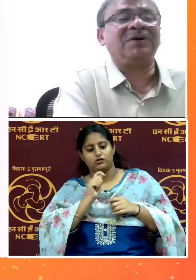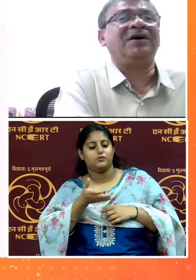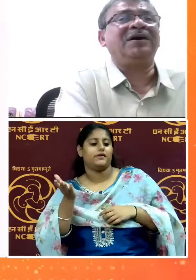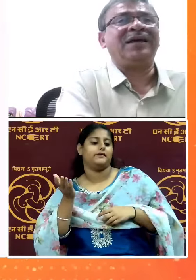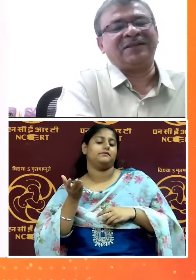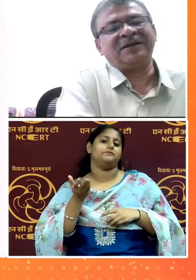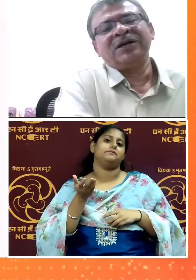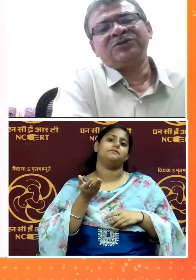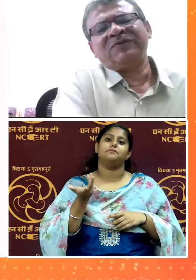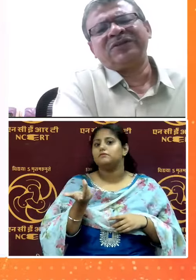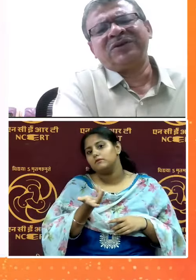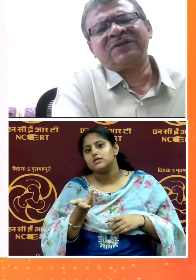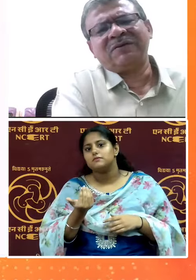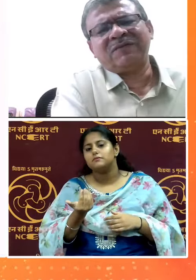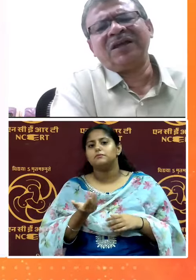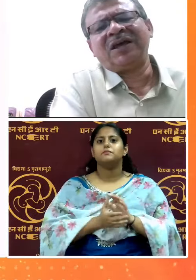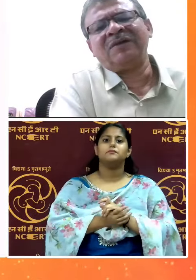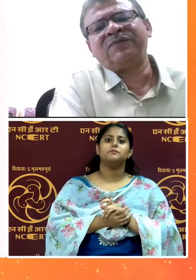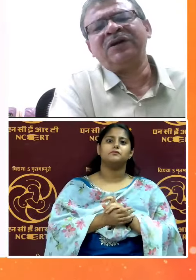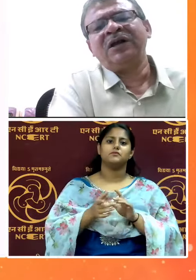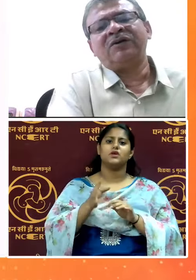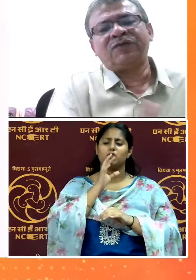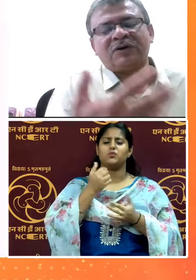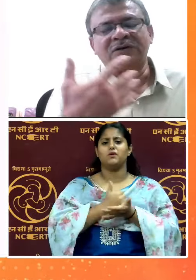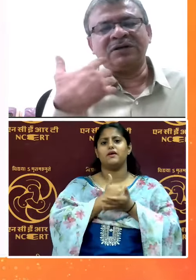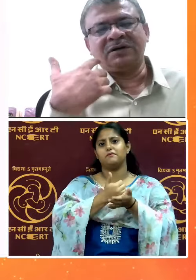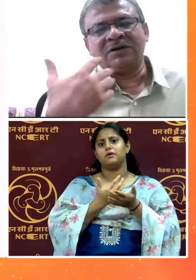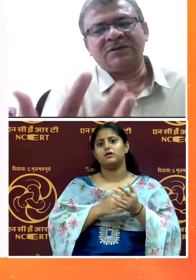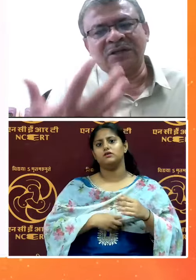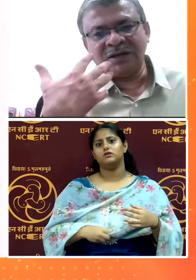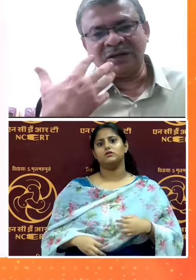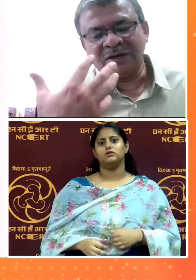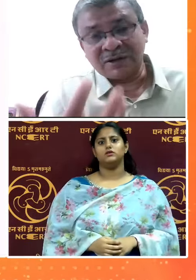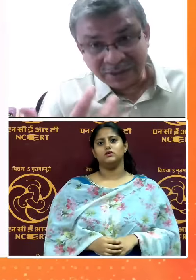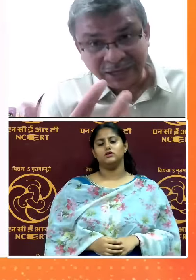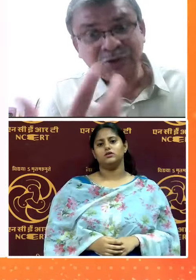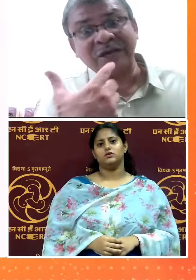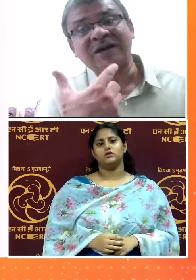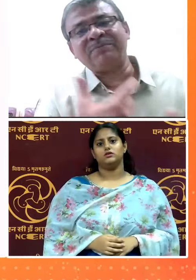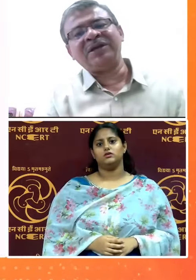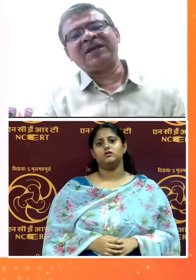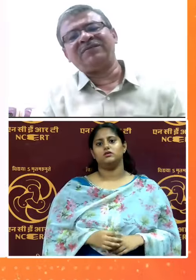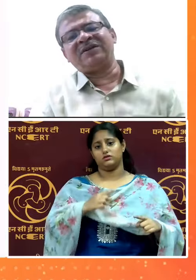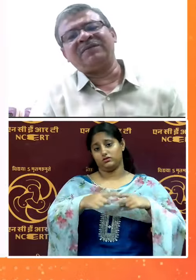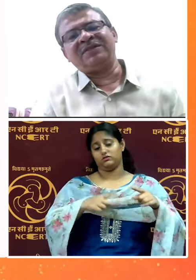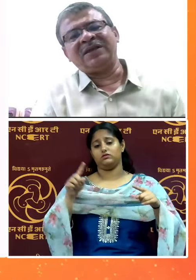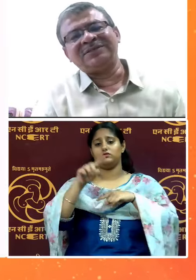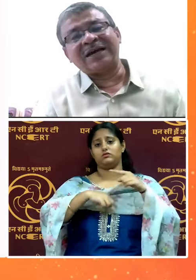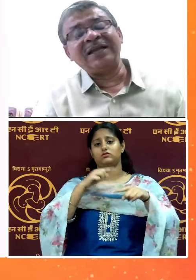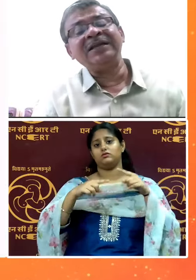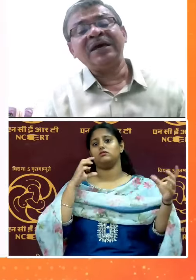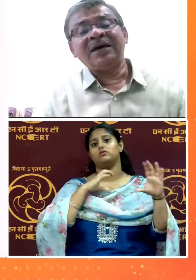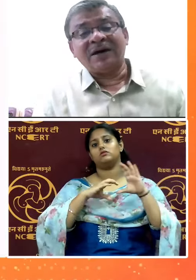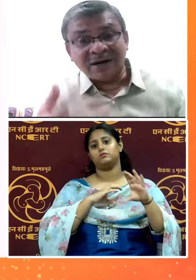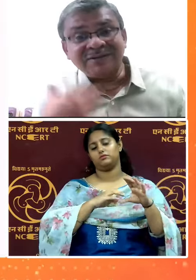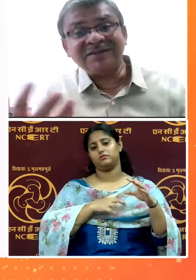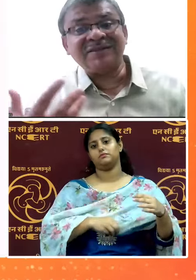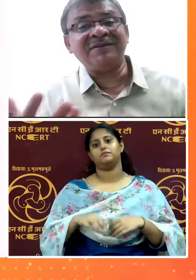washroom, like that. So which is very helpful for the day-to-day communication with the